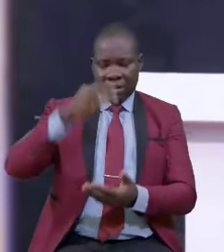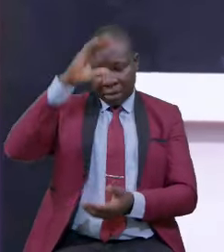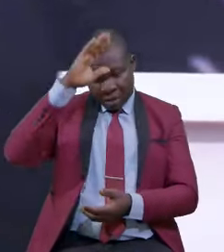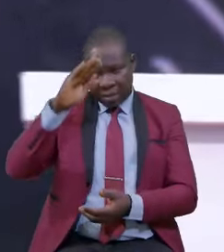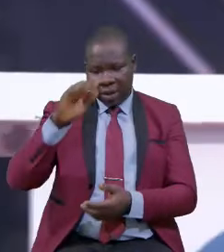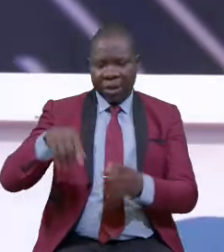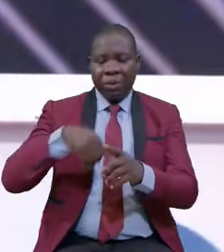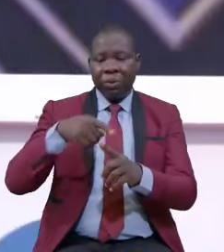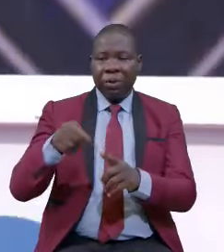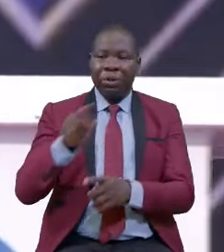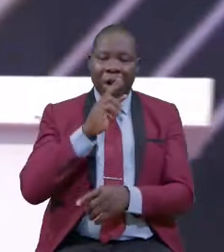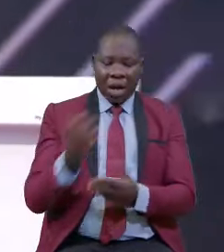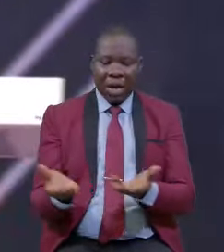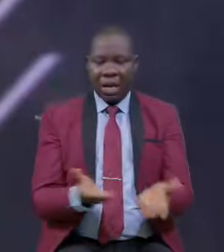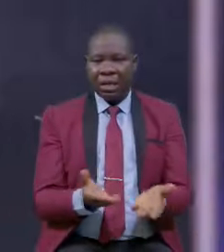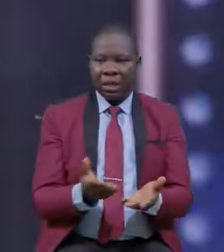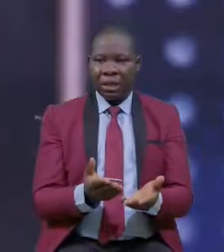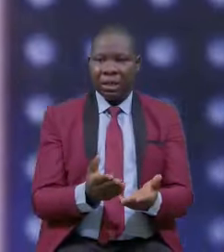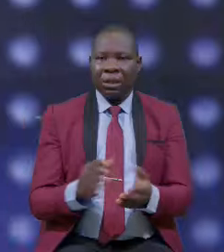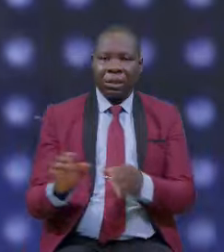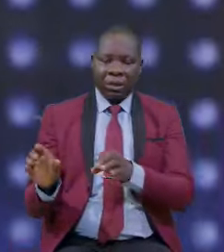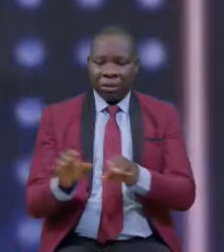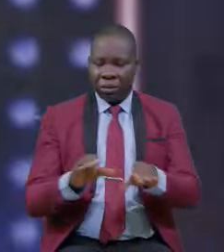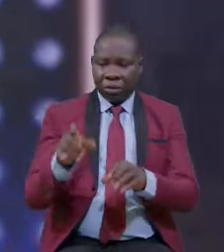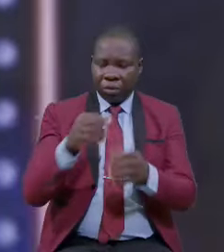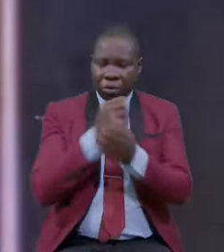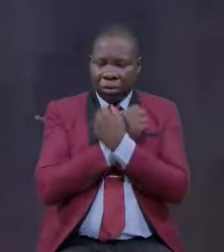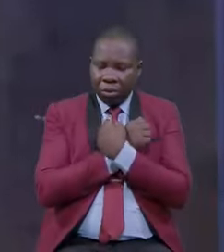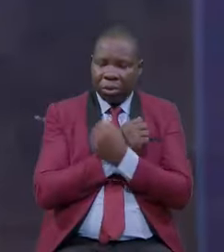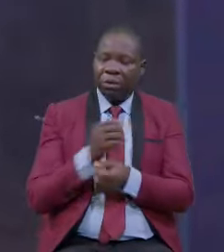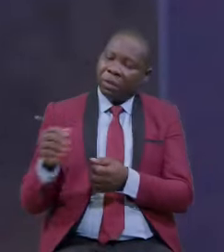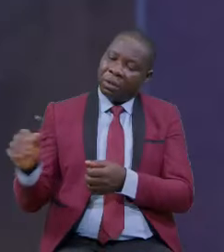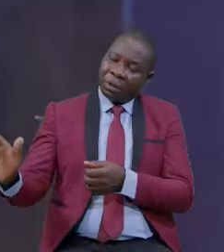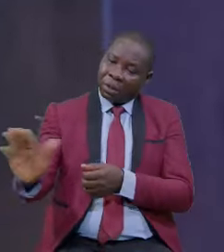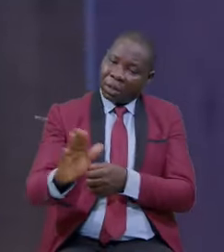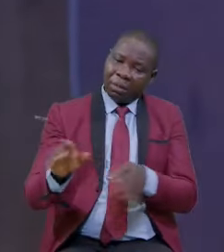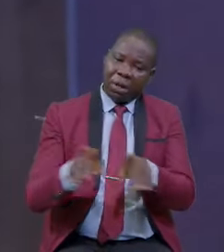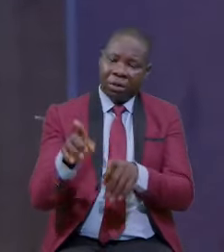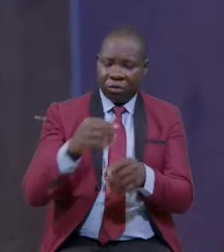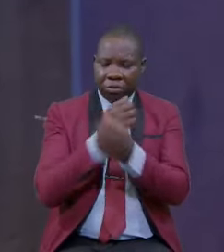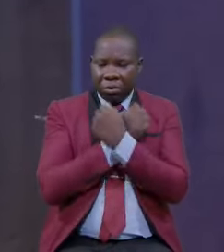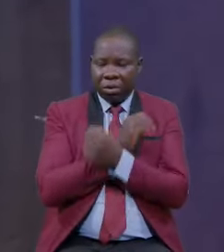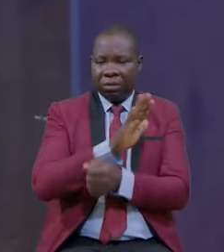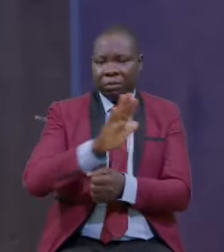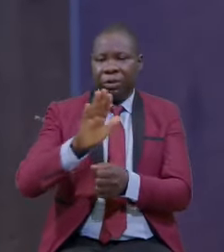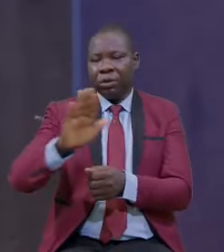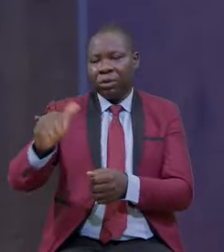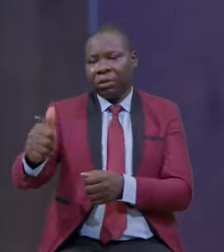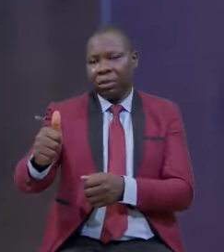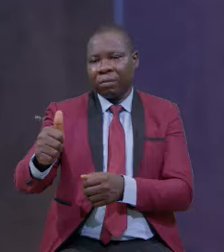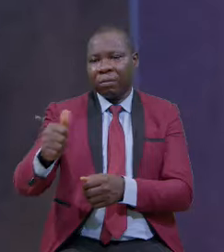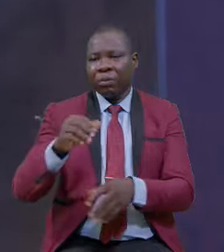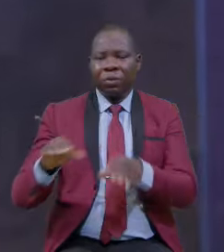here, did you love them as you loved yourself? Did you have basic instruction on,